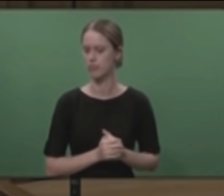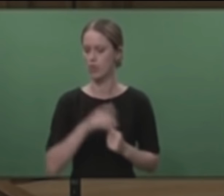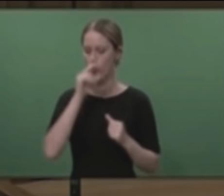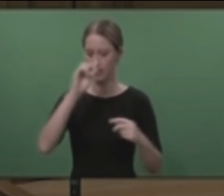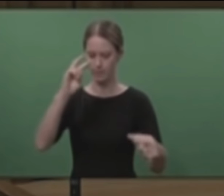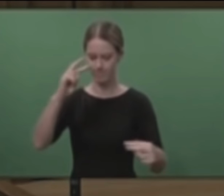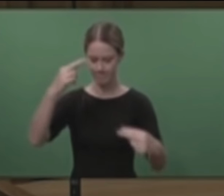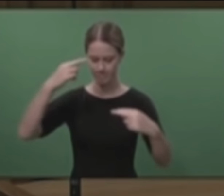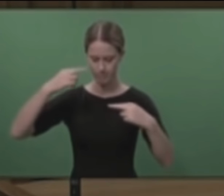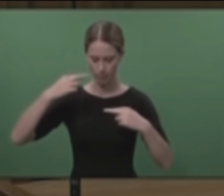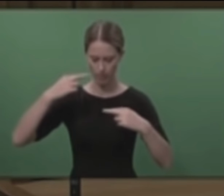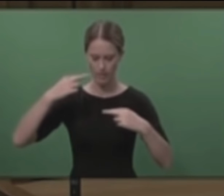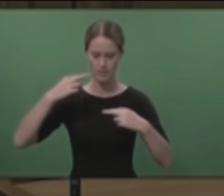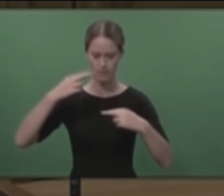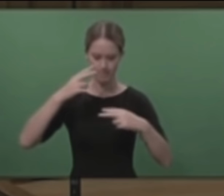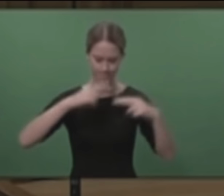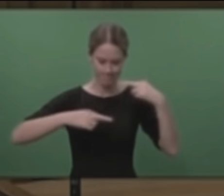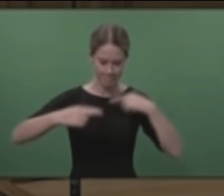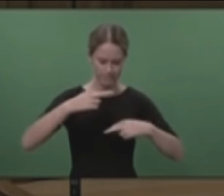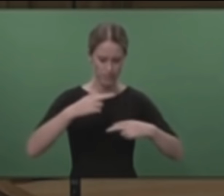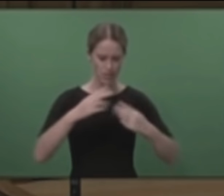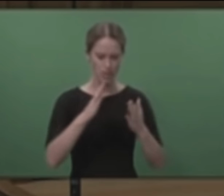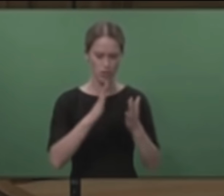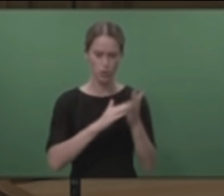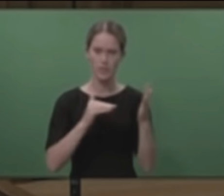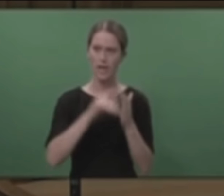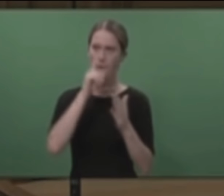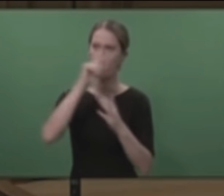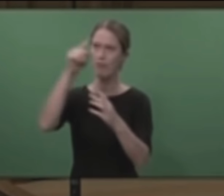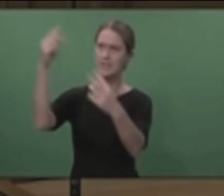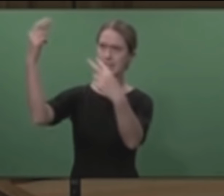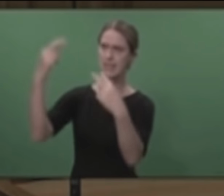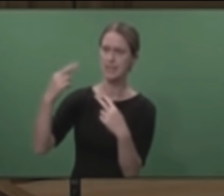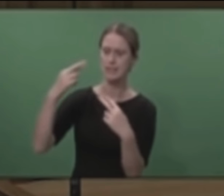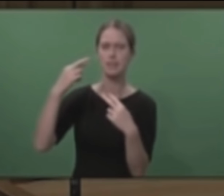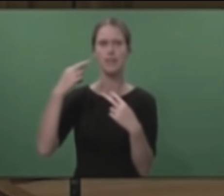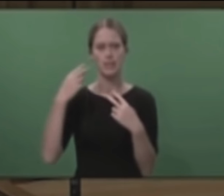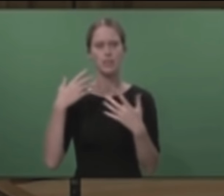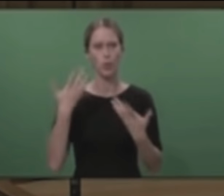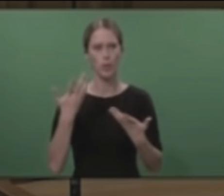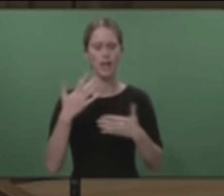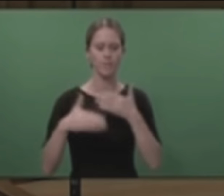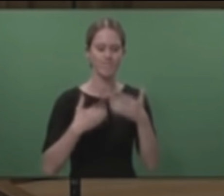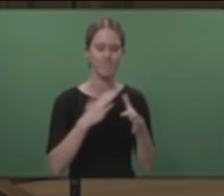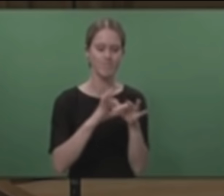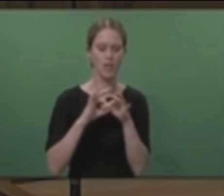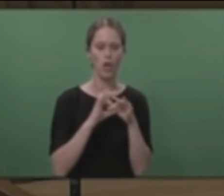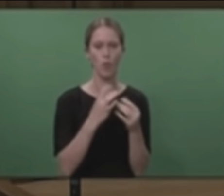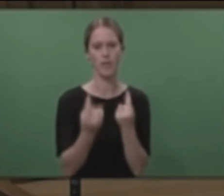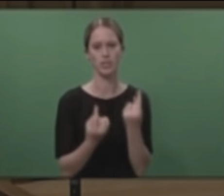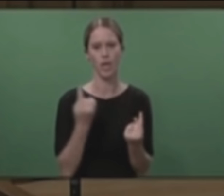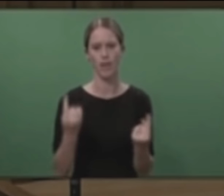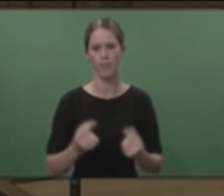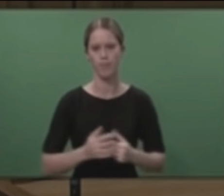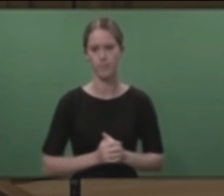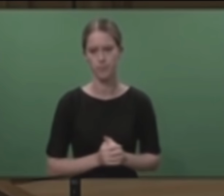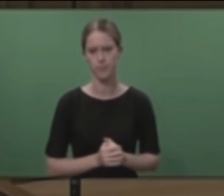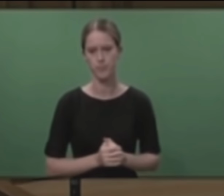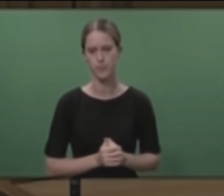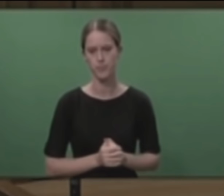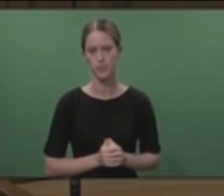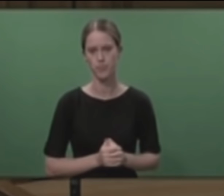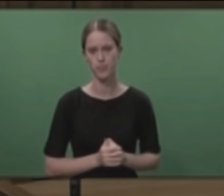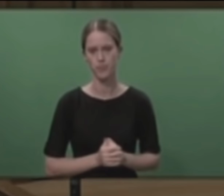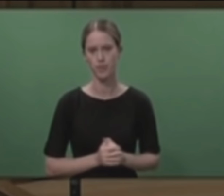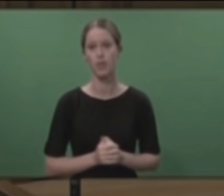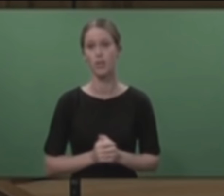upon ourselves and how others see us, so we know how to get along with each other. While everything else